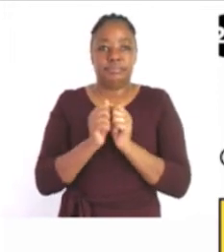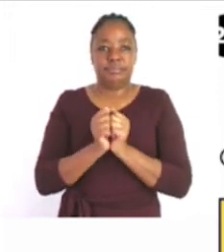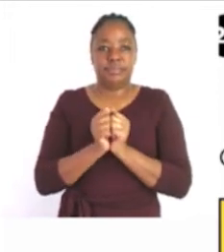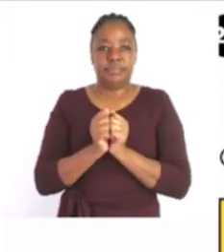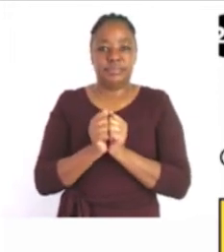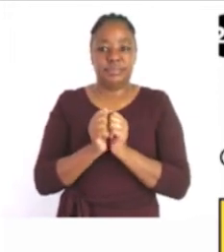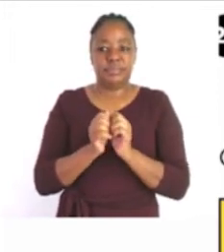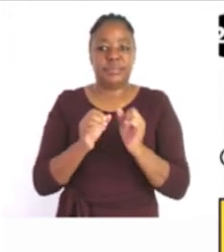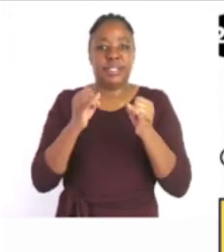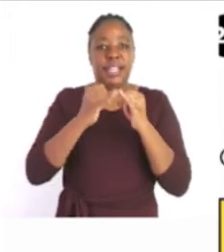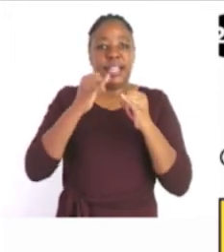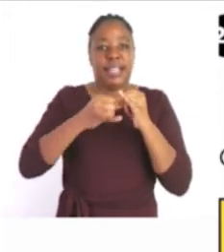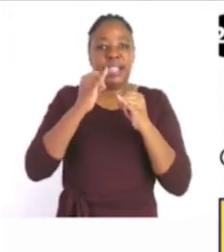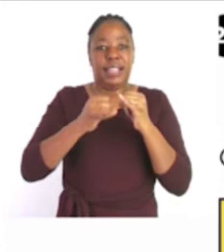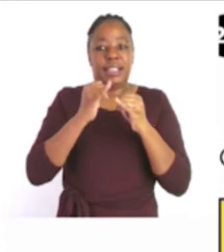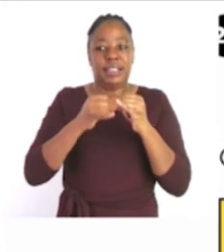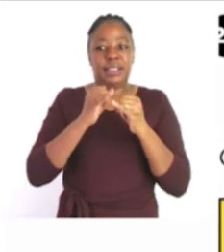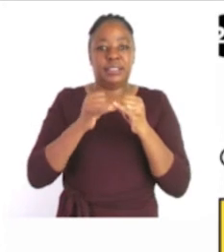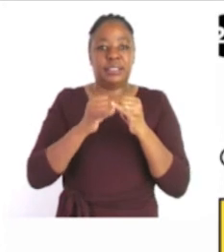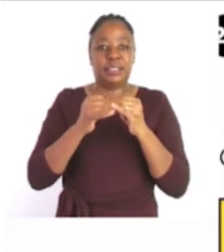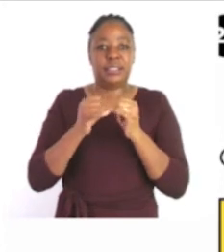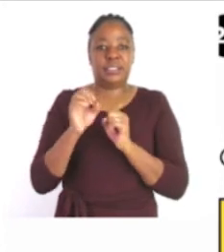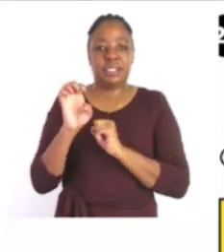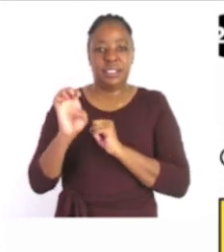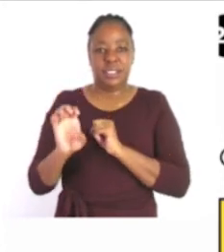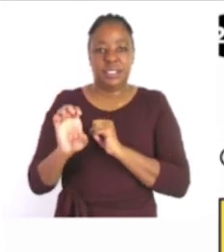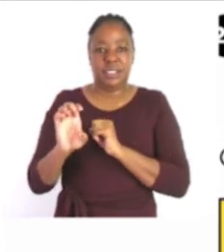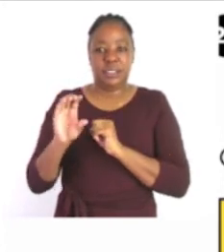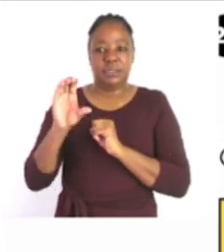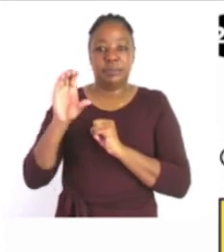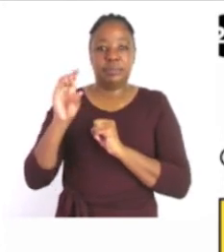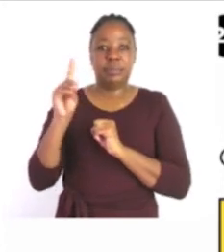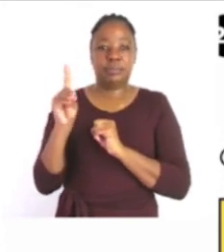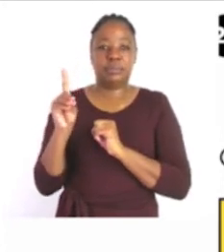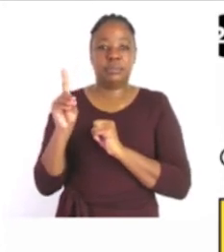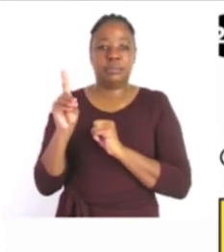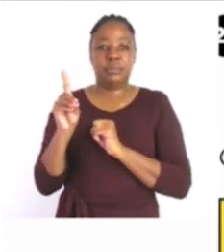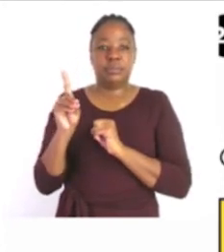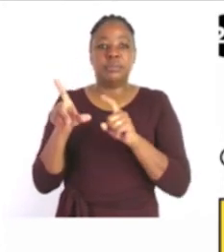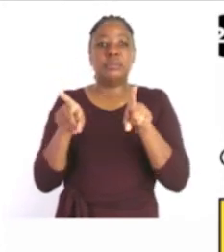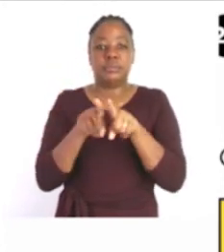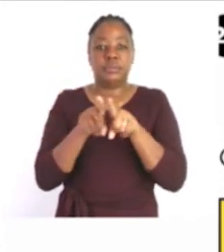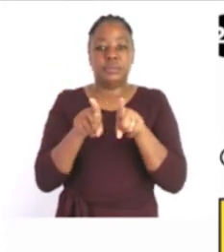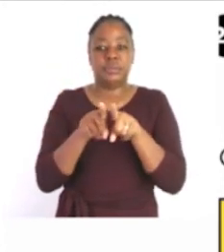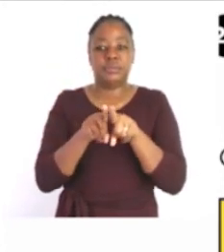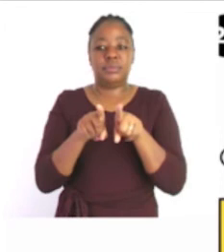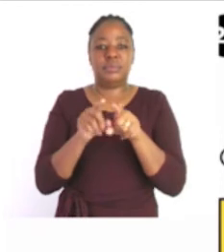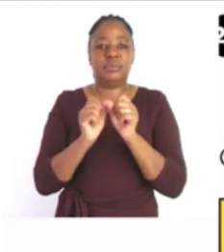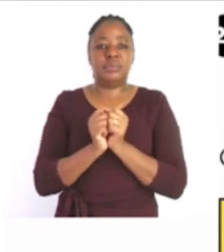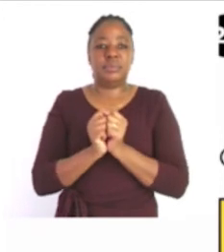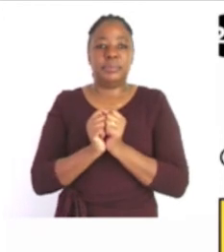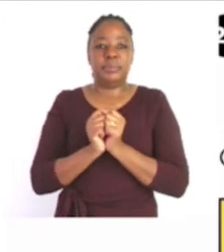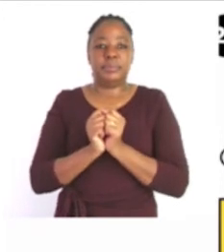skated. The rest I'm sure you can do by yourselves. Remember, if you come across a word you cannot